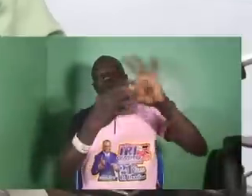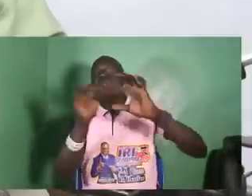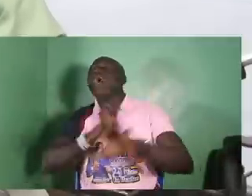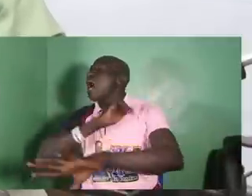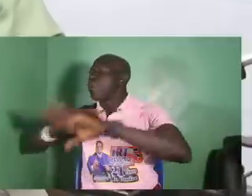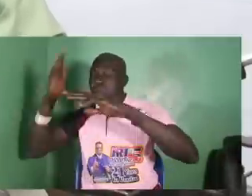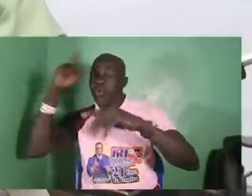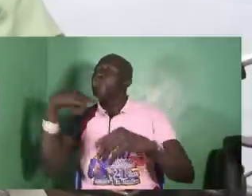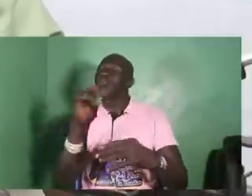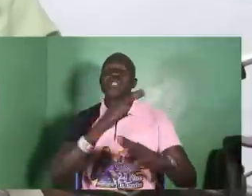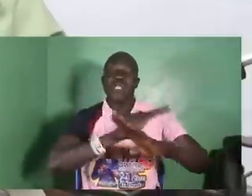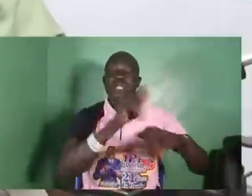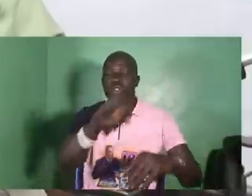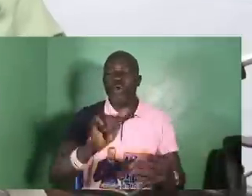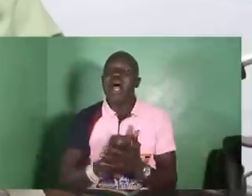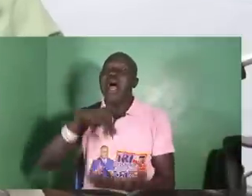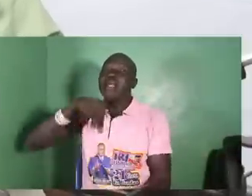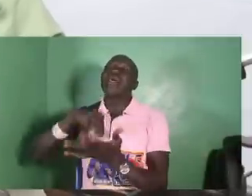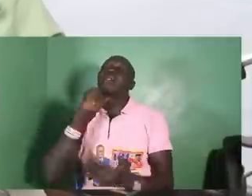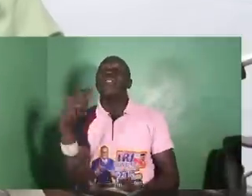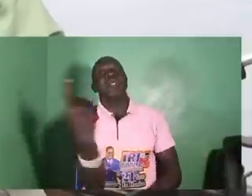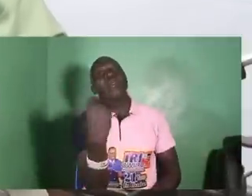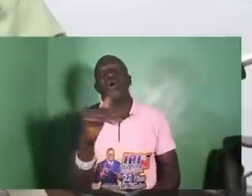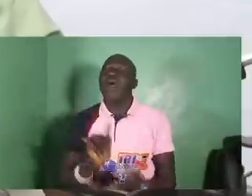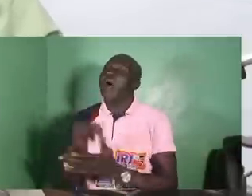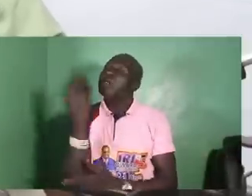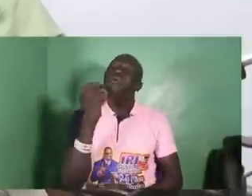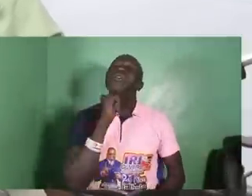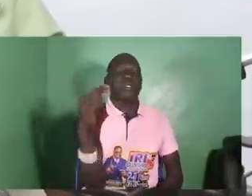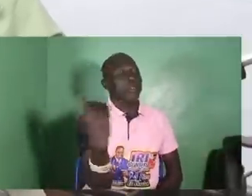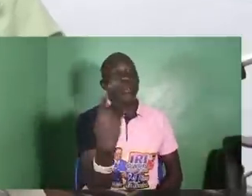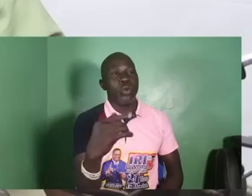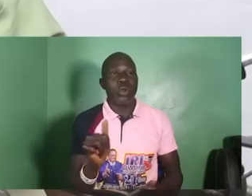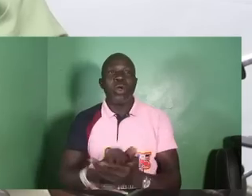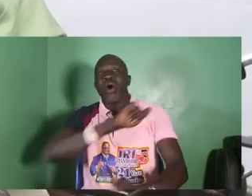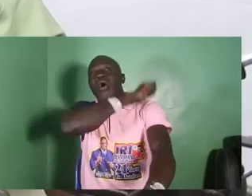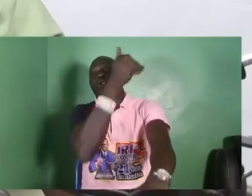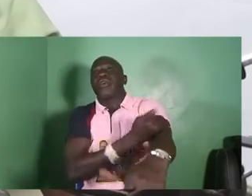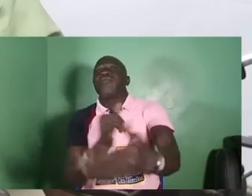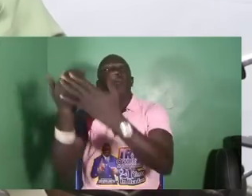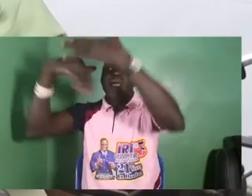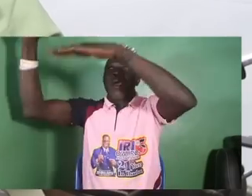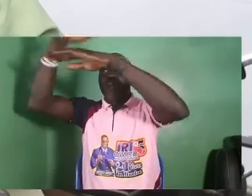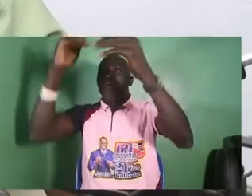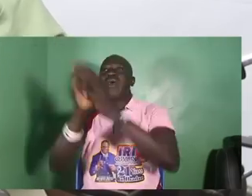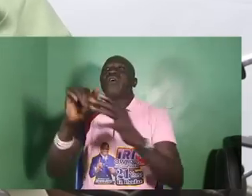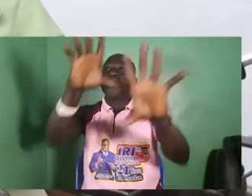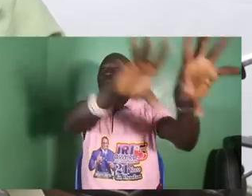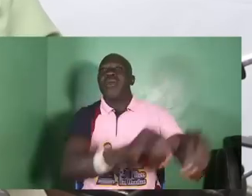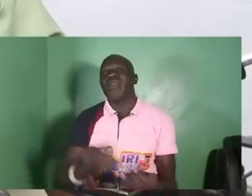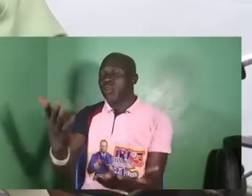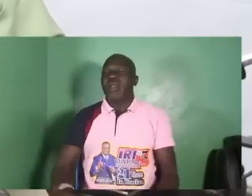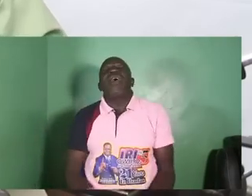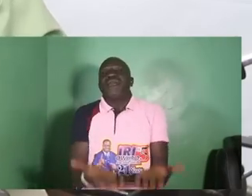many da o duro. I don't know the one that mo duro me o da duro. I stand not to. Mo soro me o da so. I stand not to. Aselaki omo wa. O ma gbe aye e